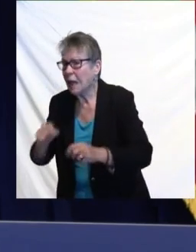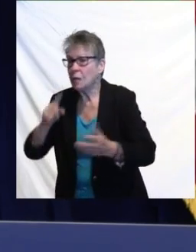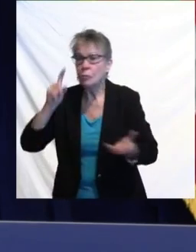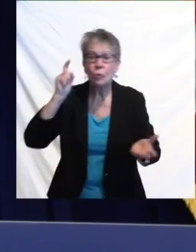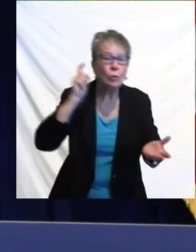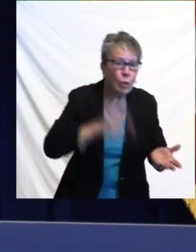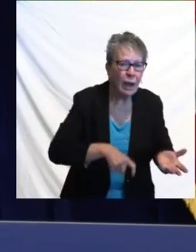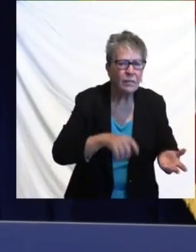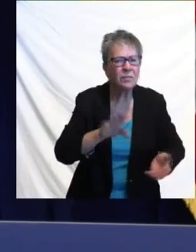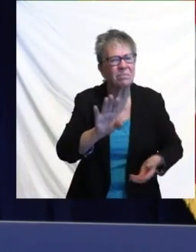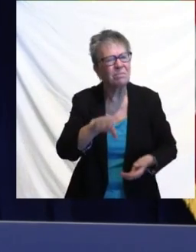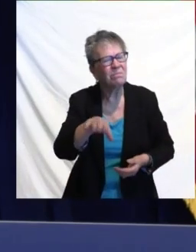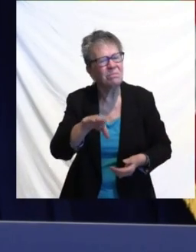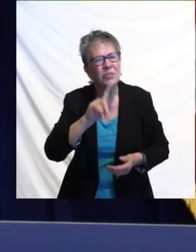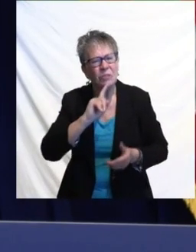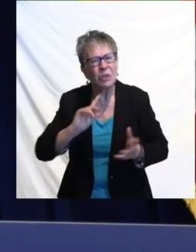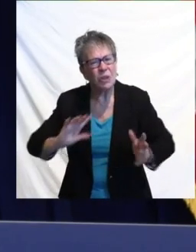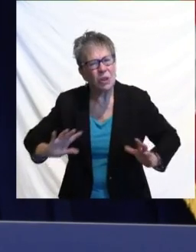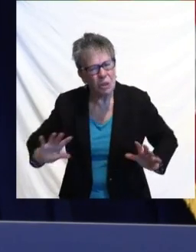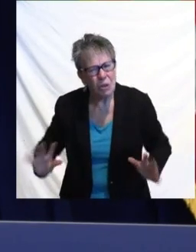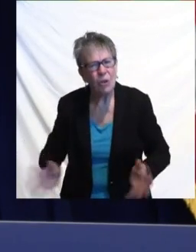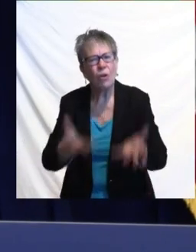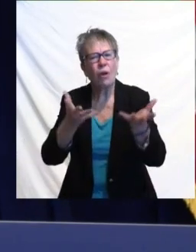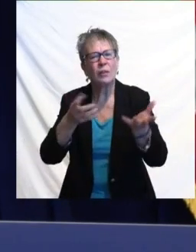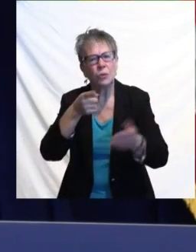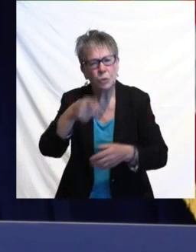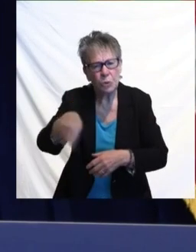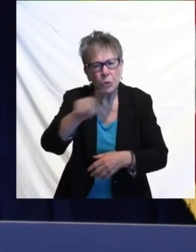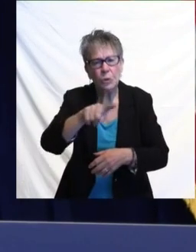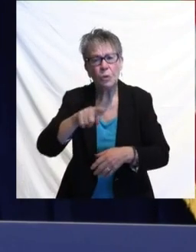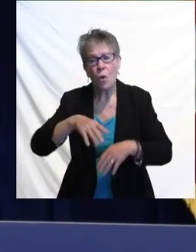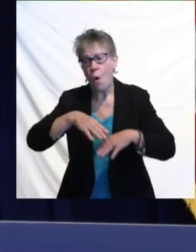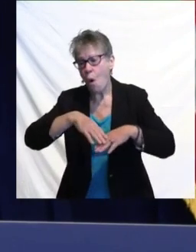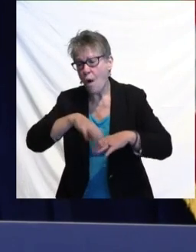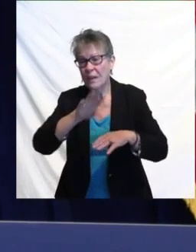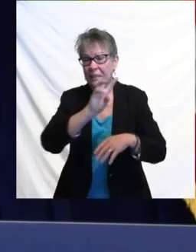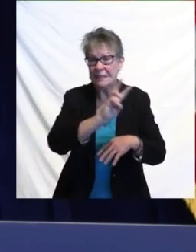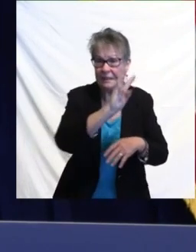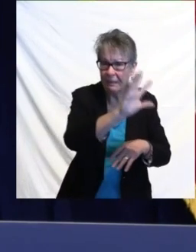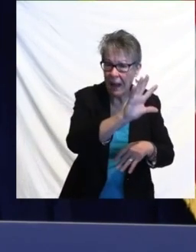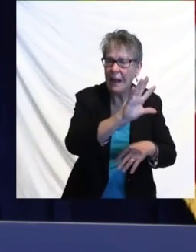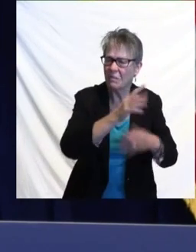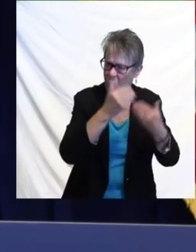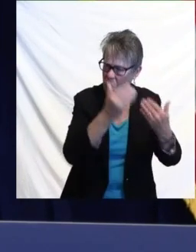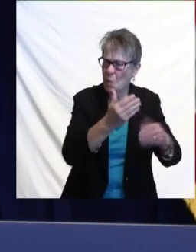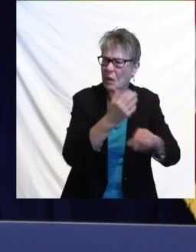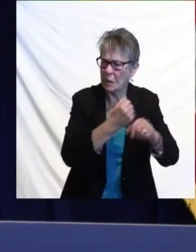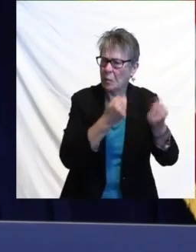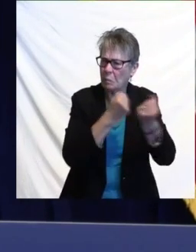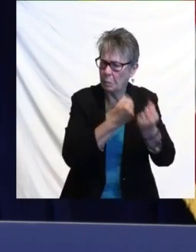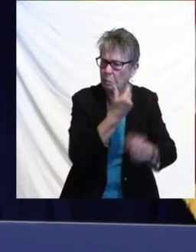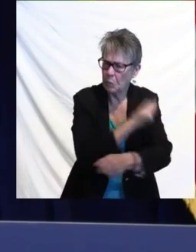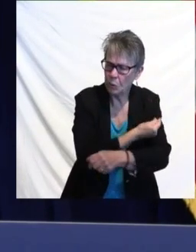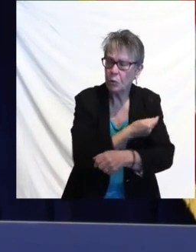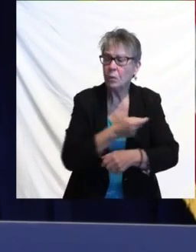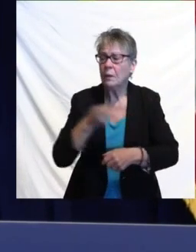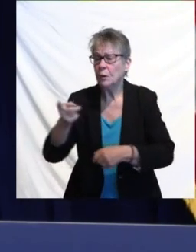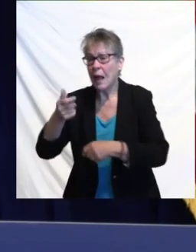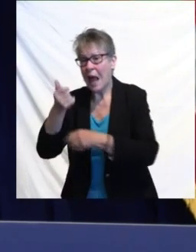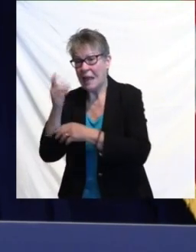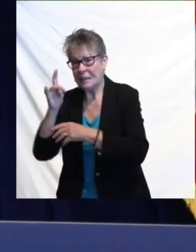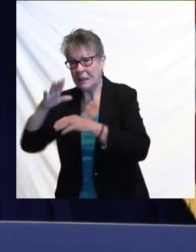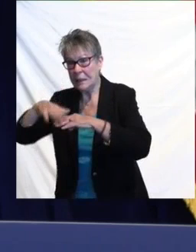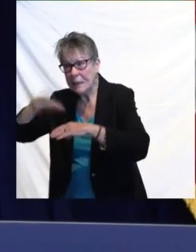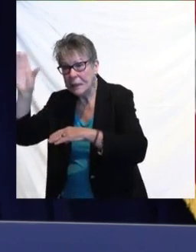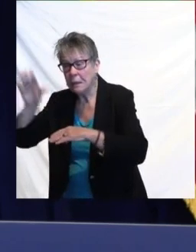who are eligible to make an appointment for a booster today. Moving on to my daily report, as the governor